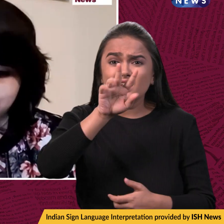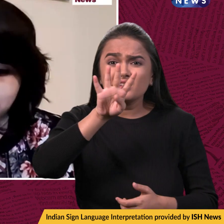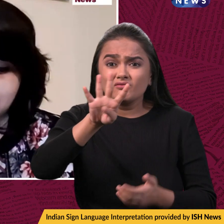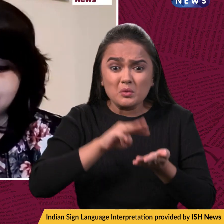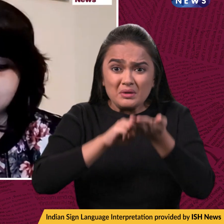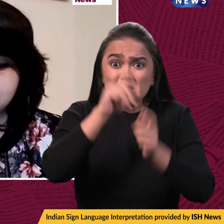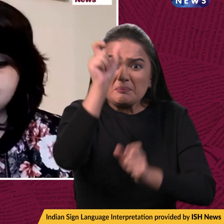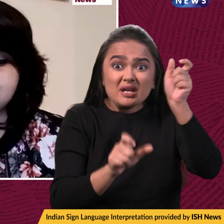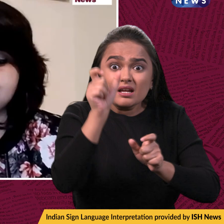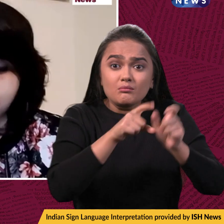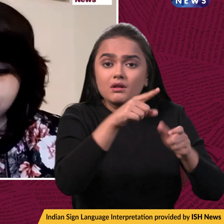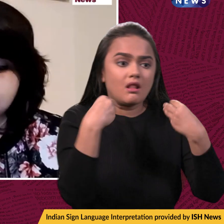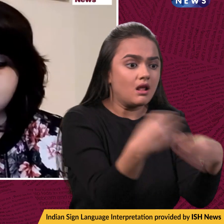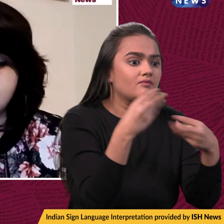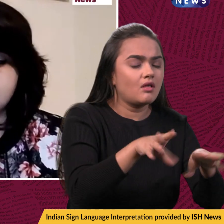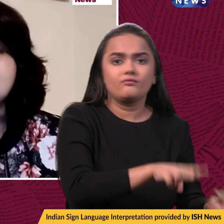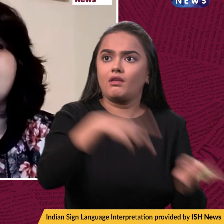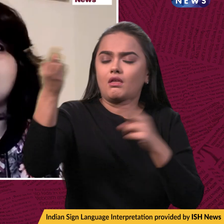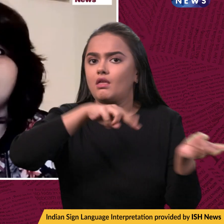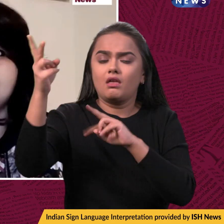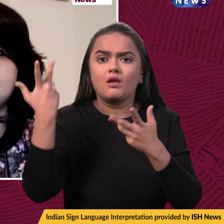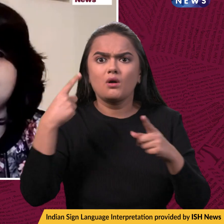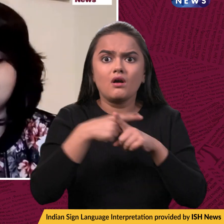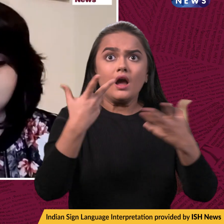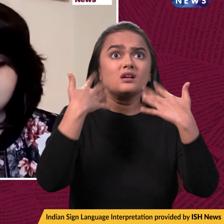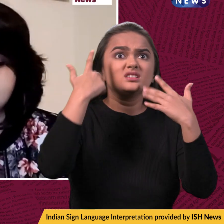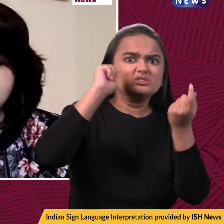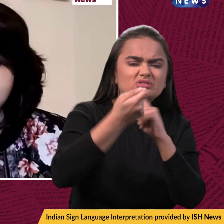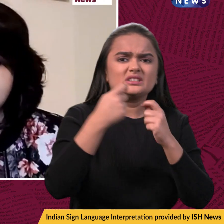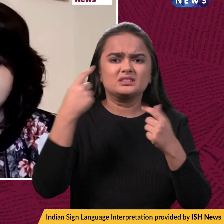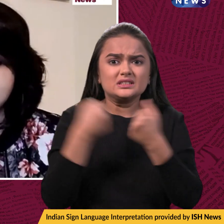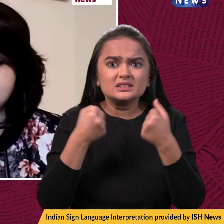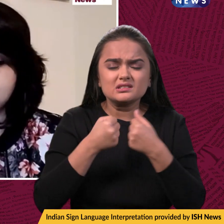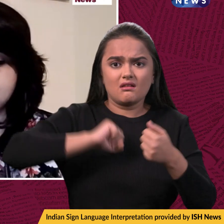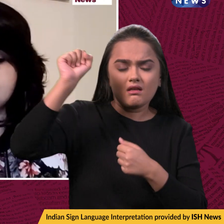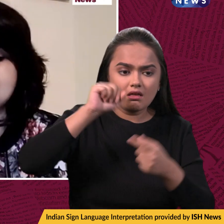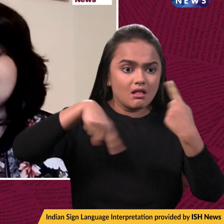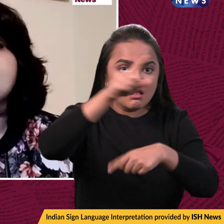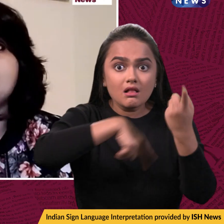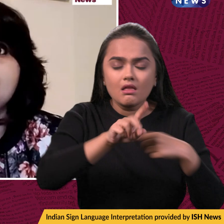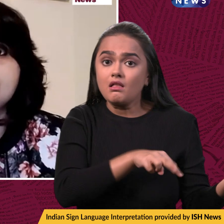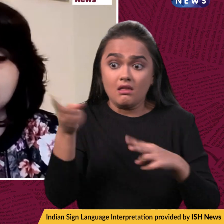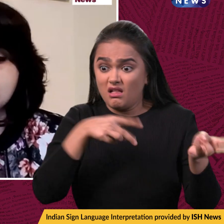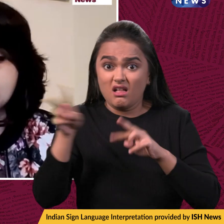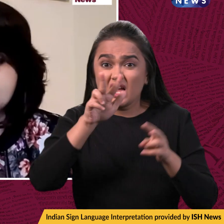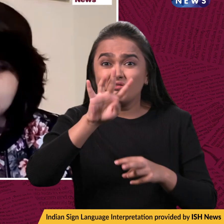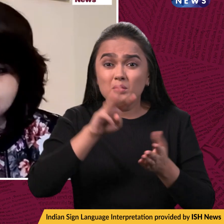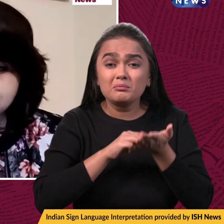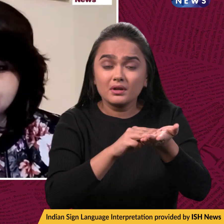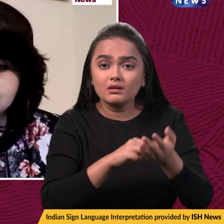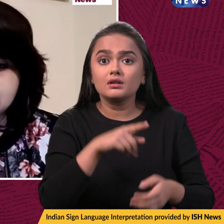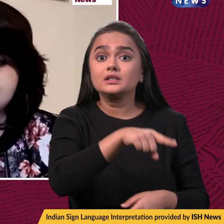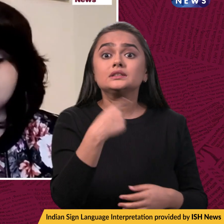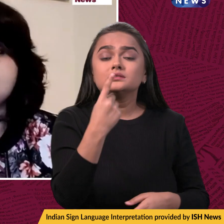million people have been displaced due to conflict, violence, and climate change. Now, the UN High Commissioner for Refugees said, and I quote, "The